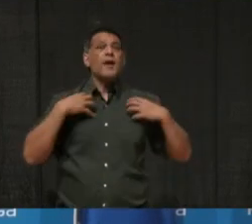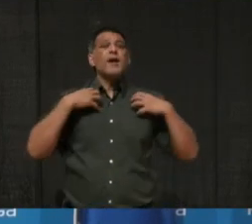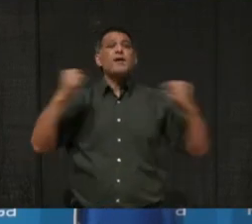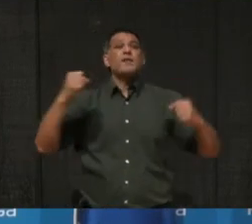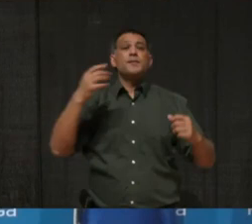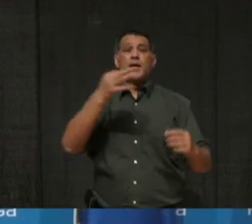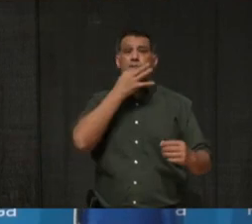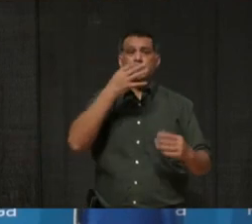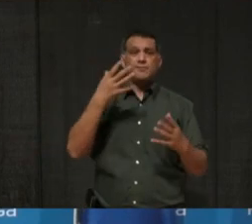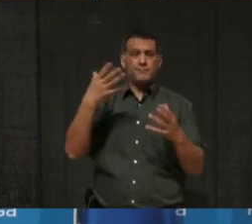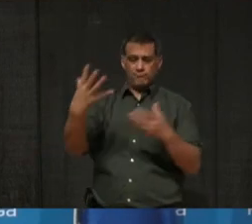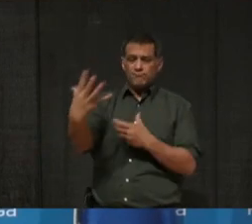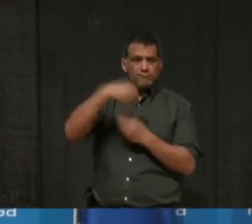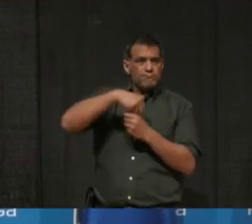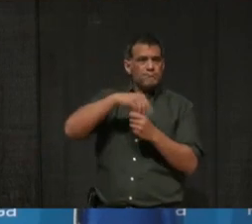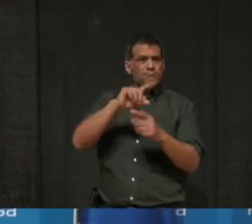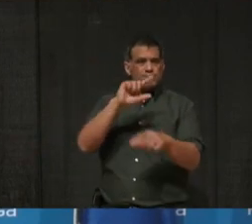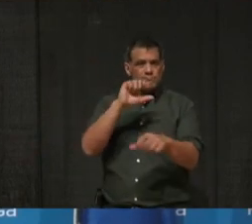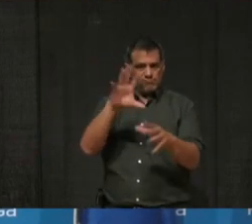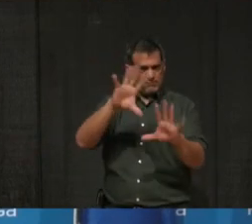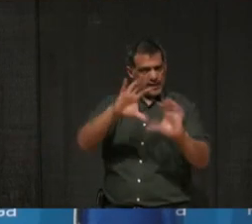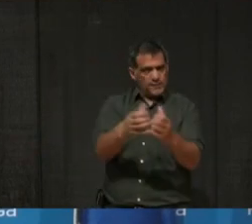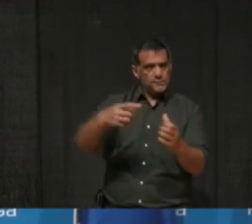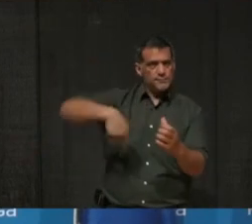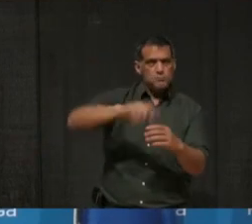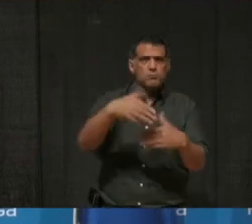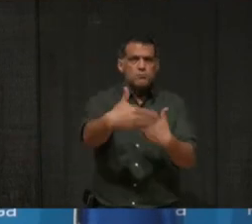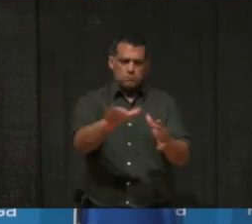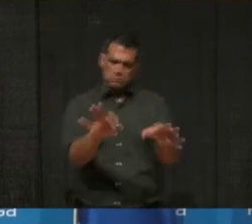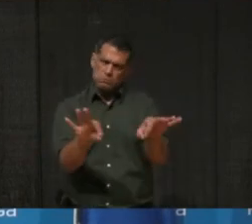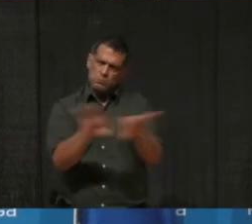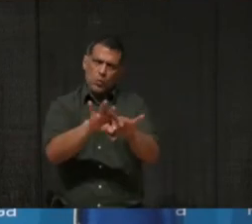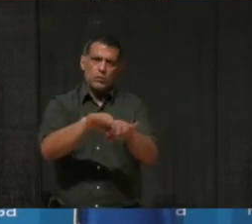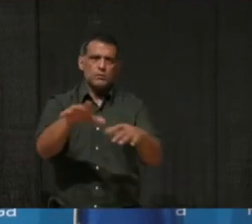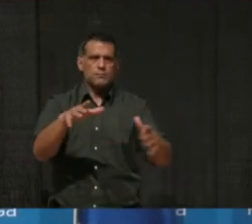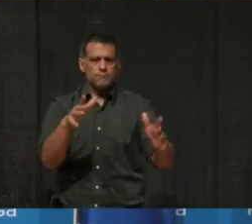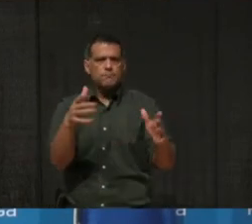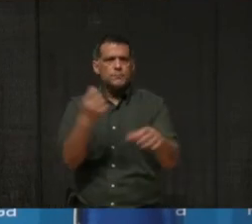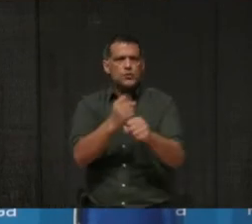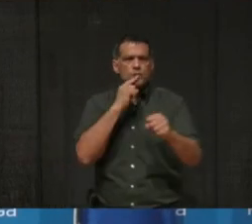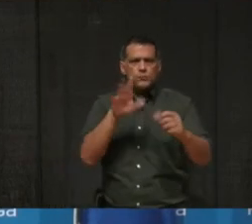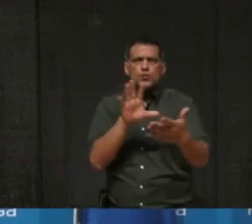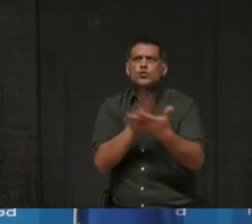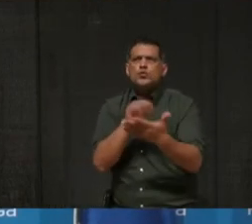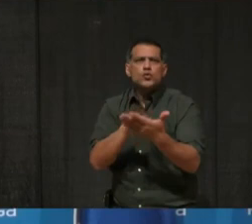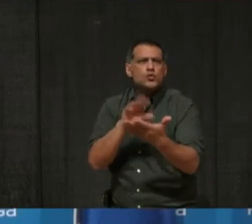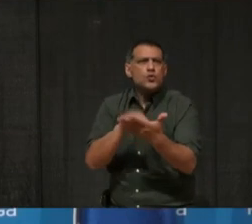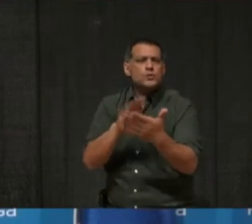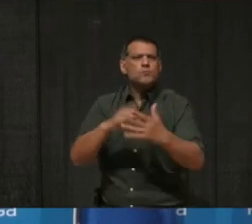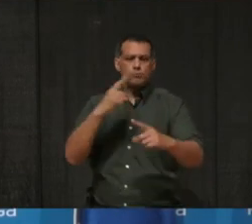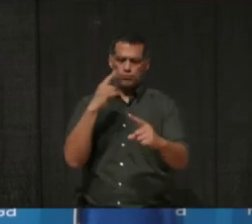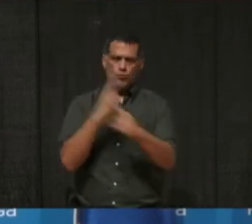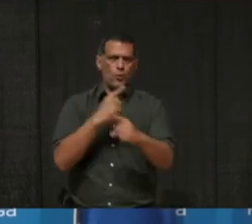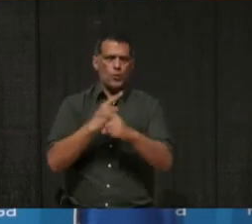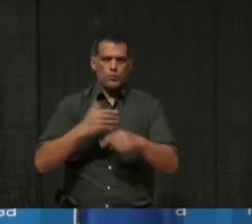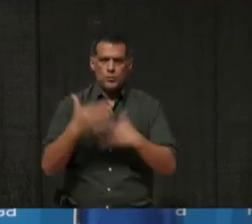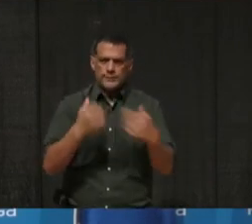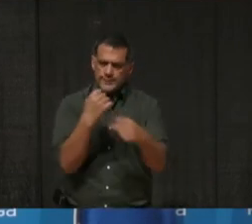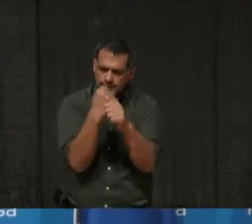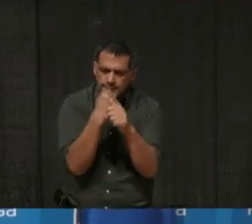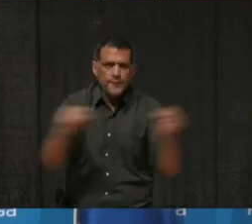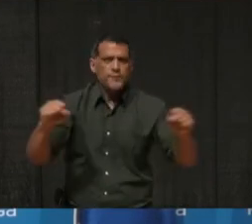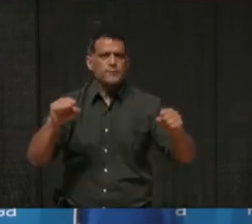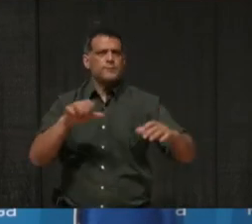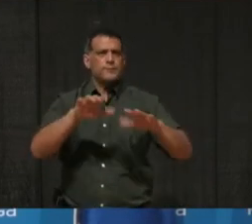learning is so critical for the well-being of students, with the proper protocols in place to keep both students and